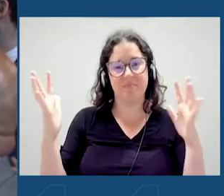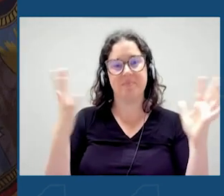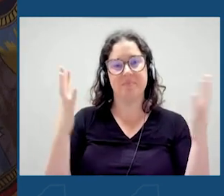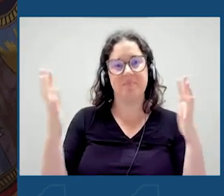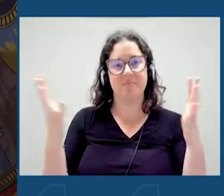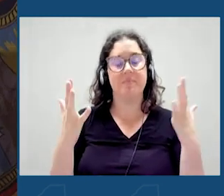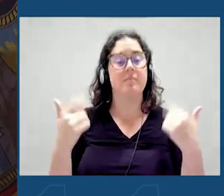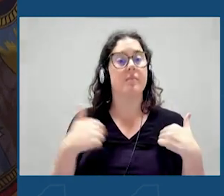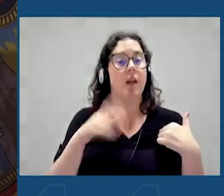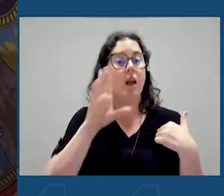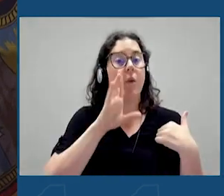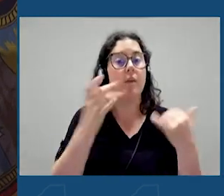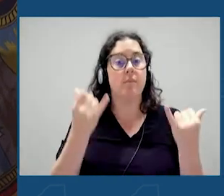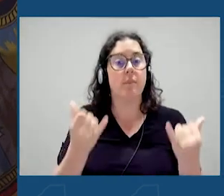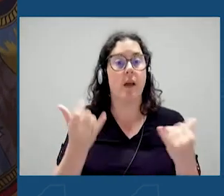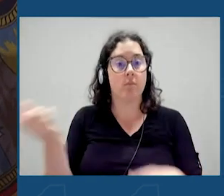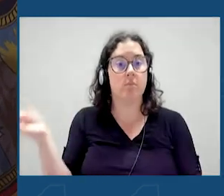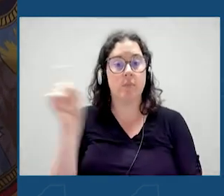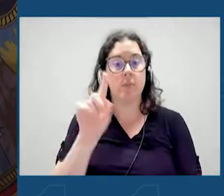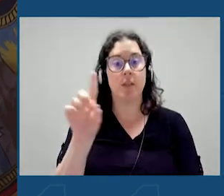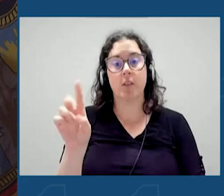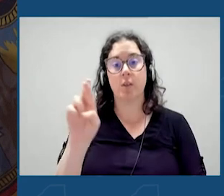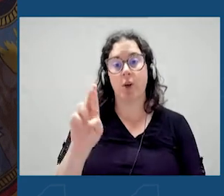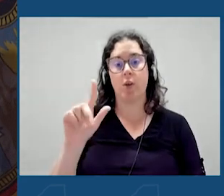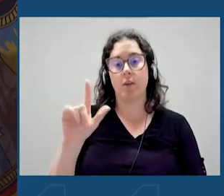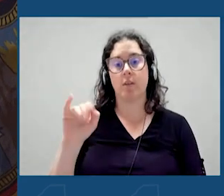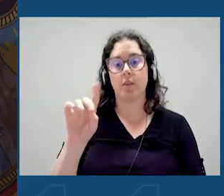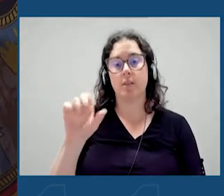And I will bring up Dr. Linda Prine.